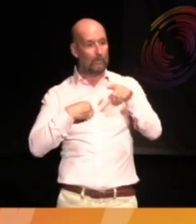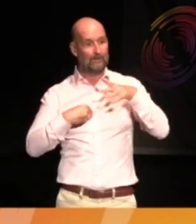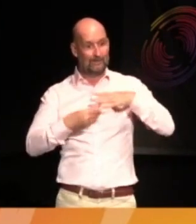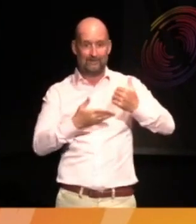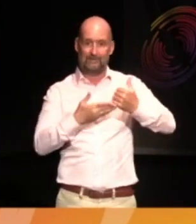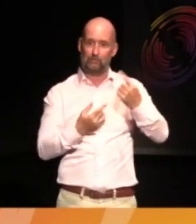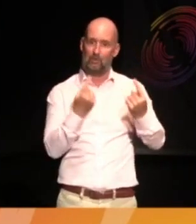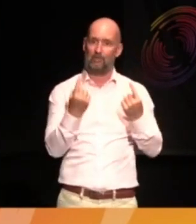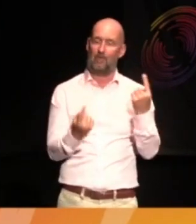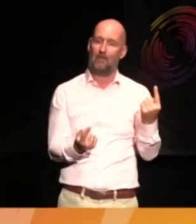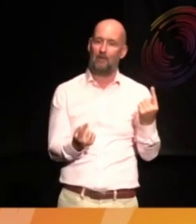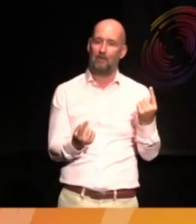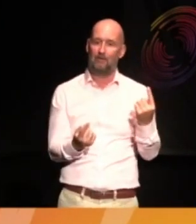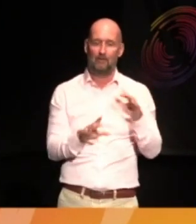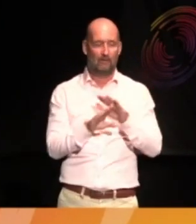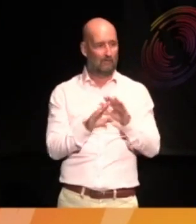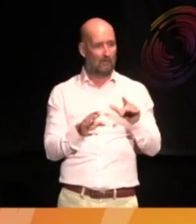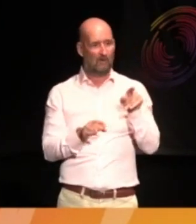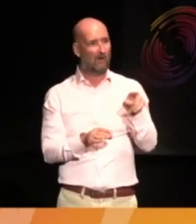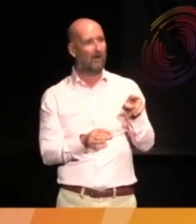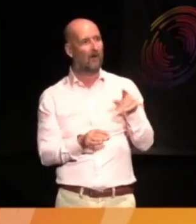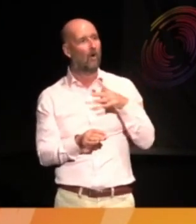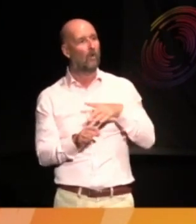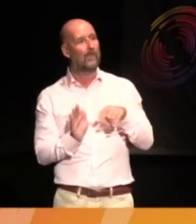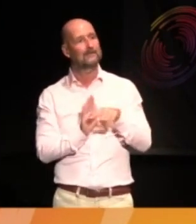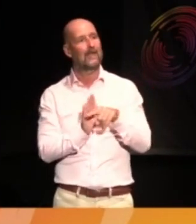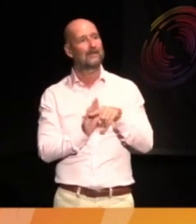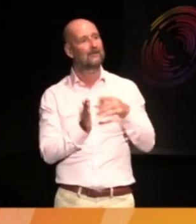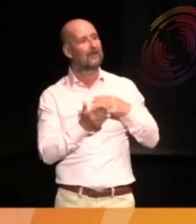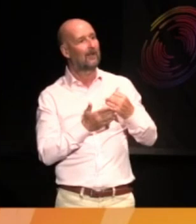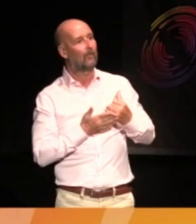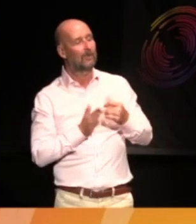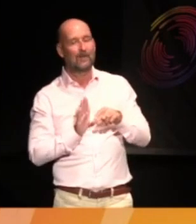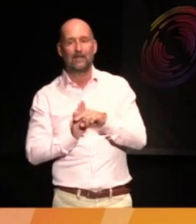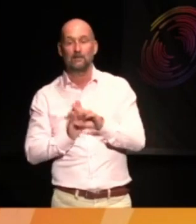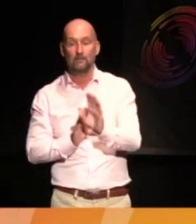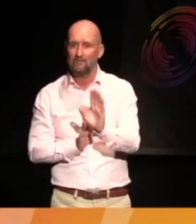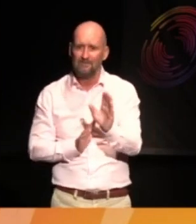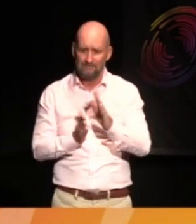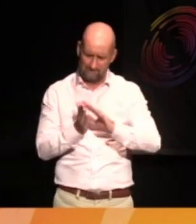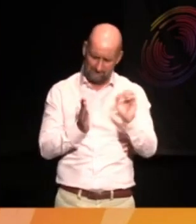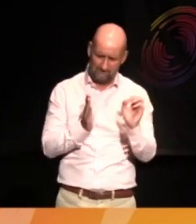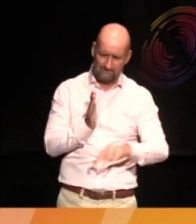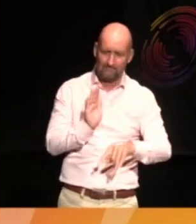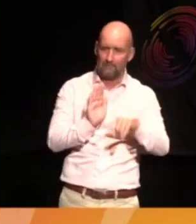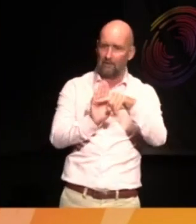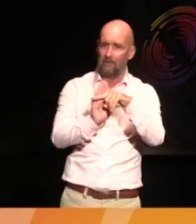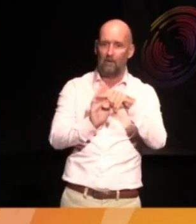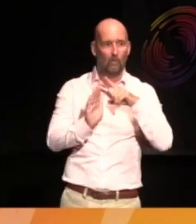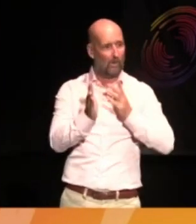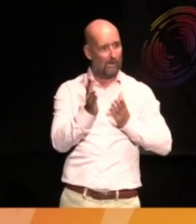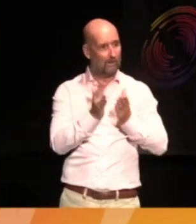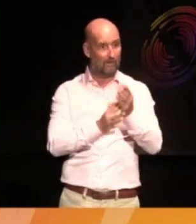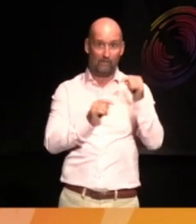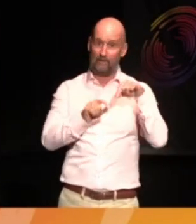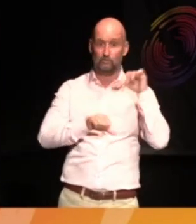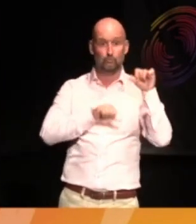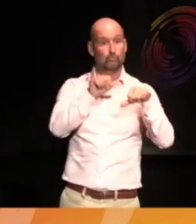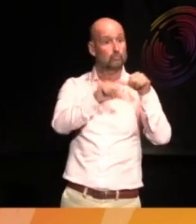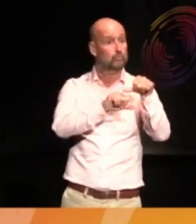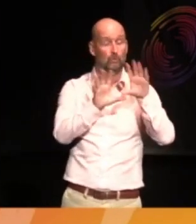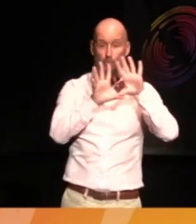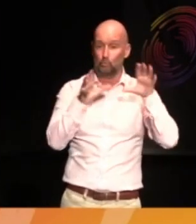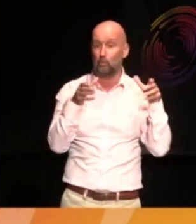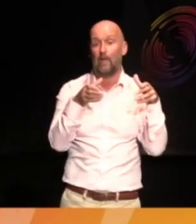in and of itself as a negative, because we are, you know, going through this world together. And I think it's certainly